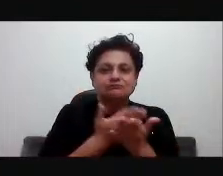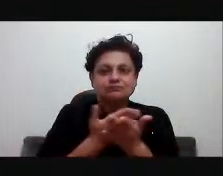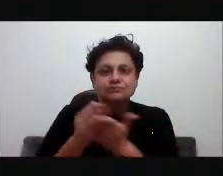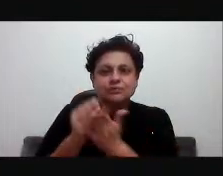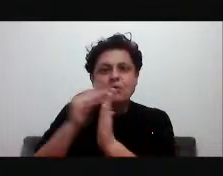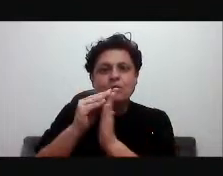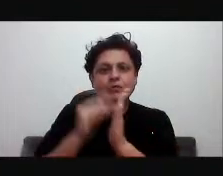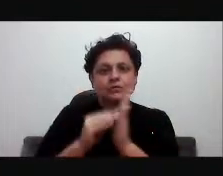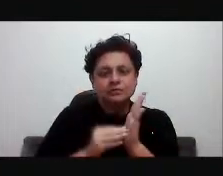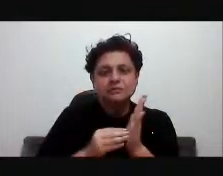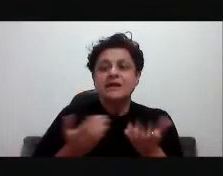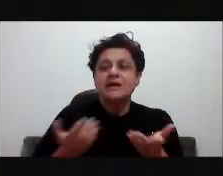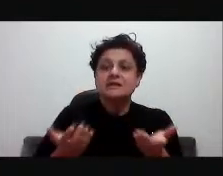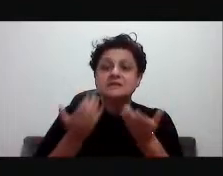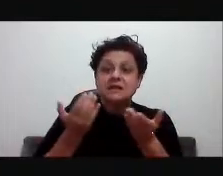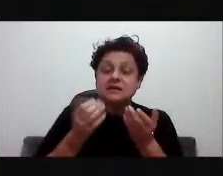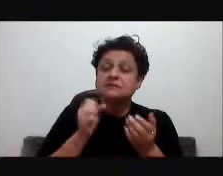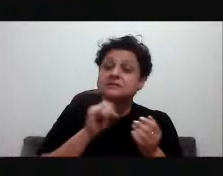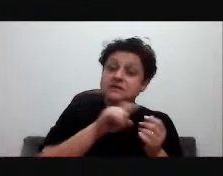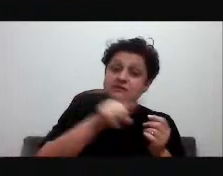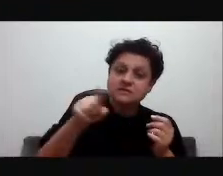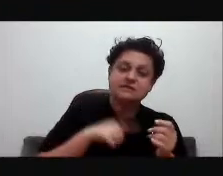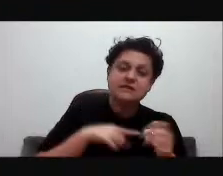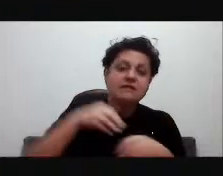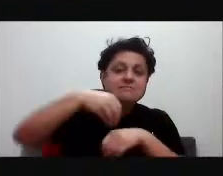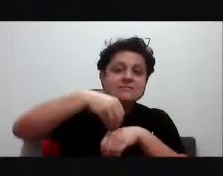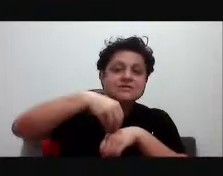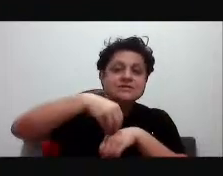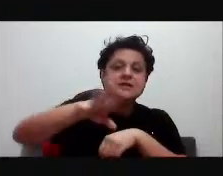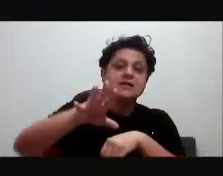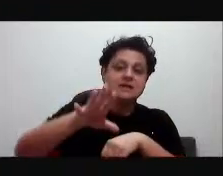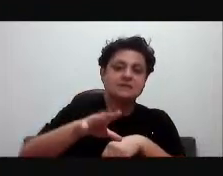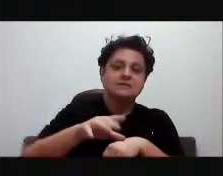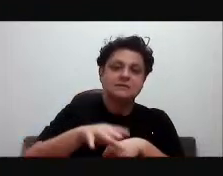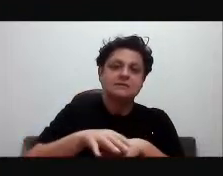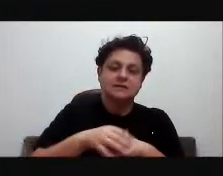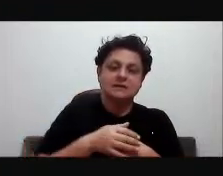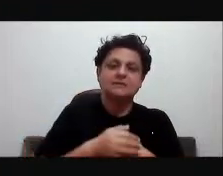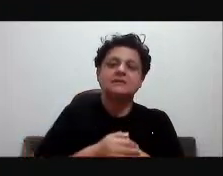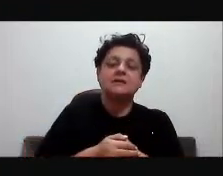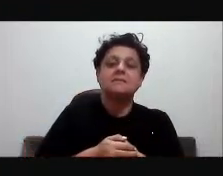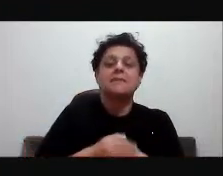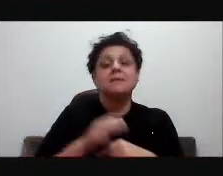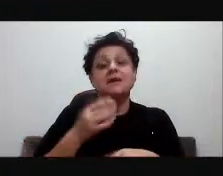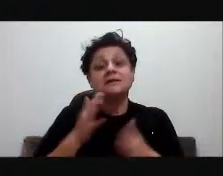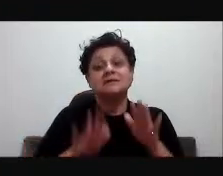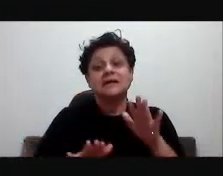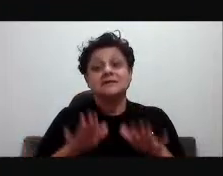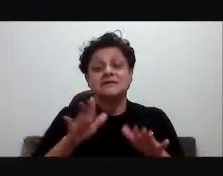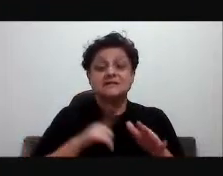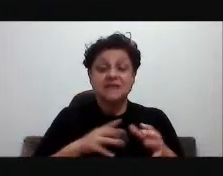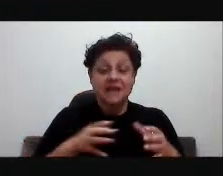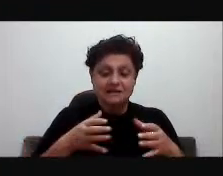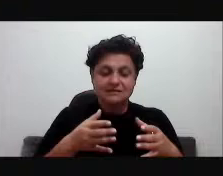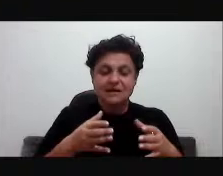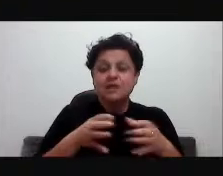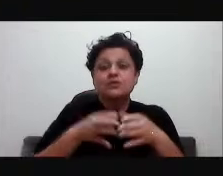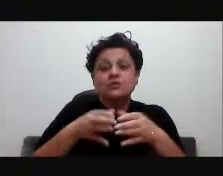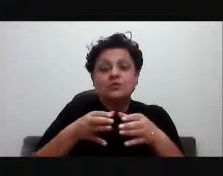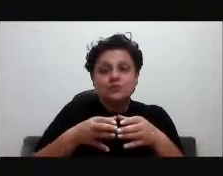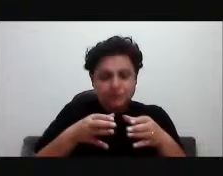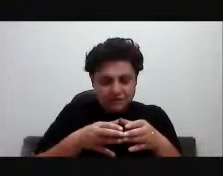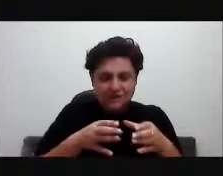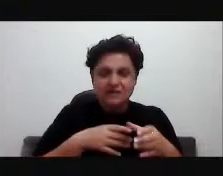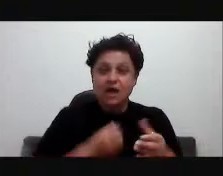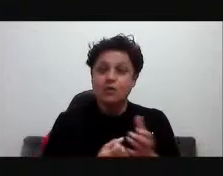happens a lot in Brazil, especially in public schools. We have like very crowded classrooms. If you have any tips to use the